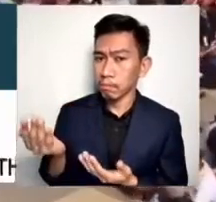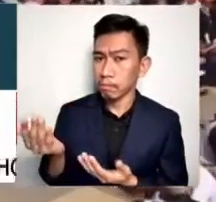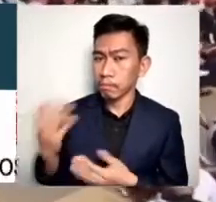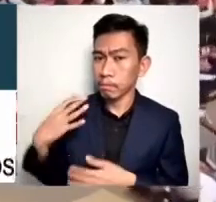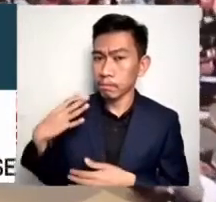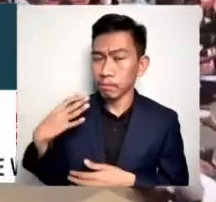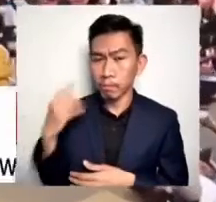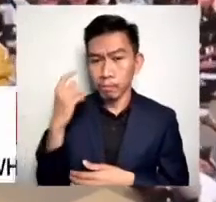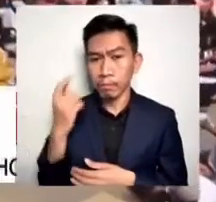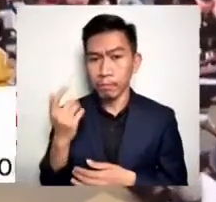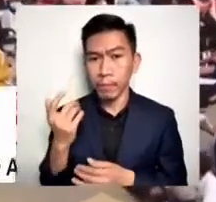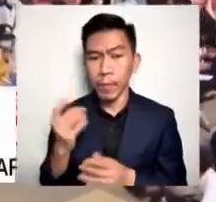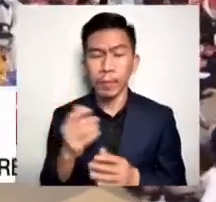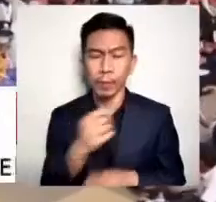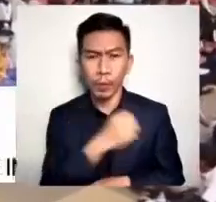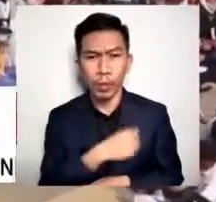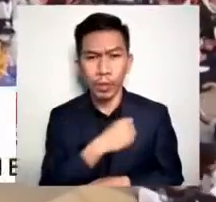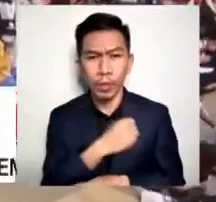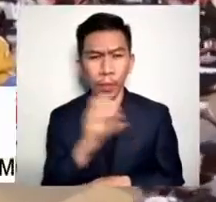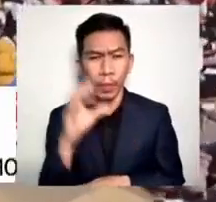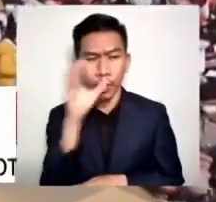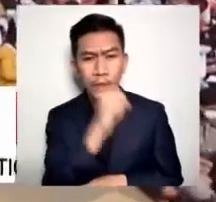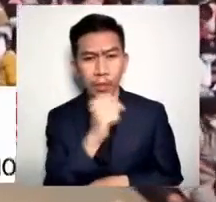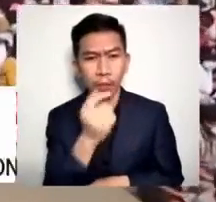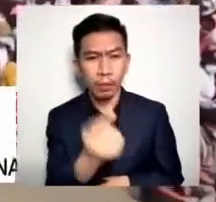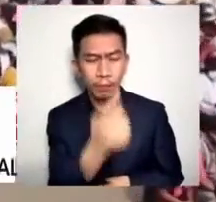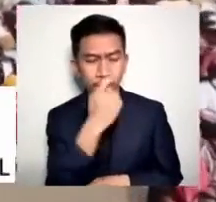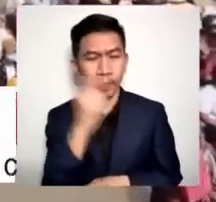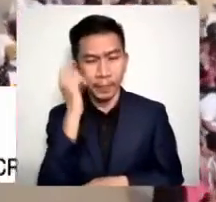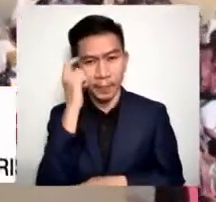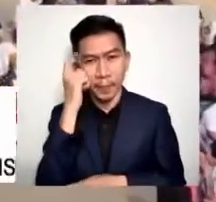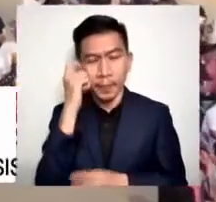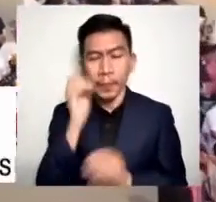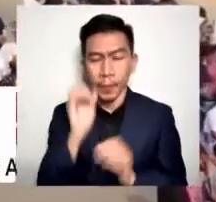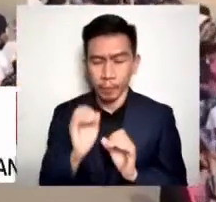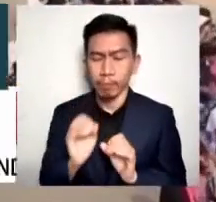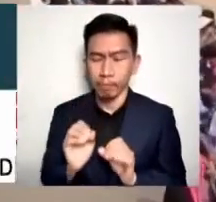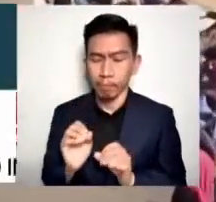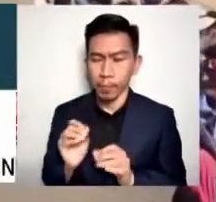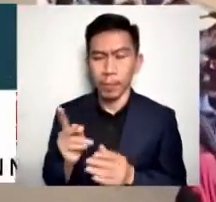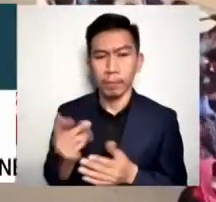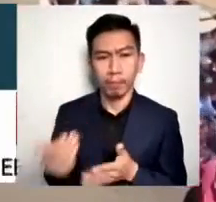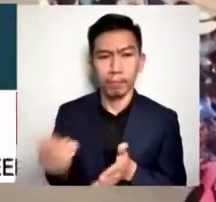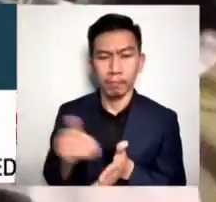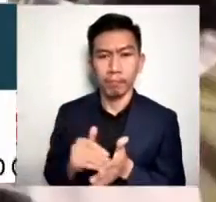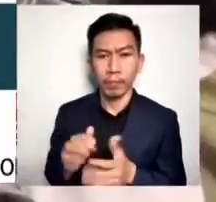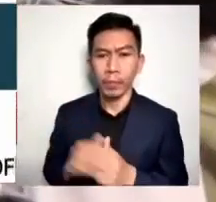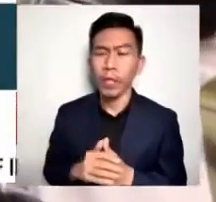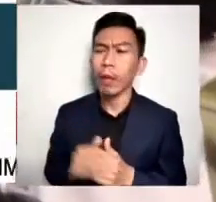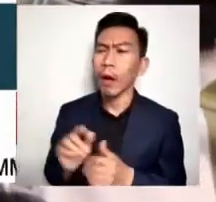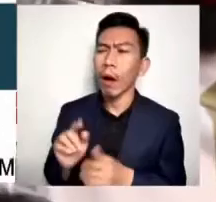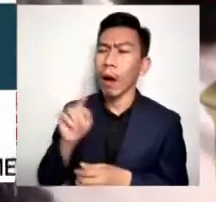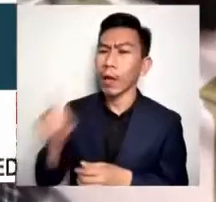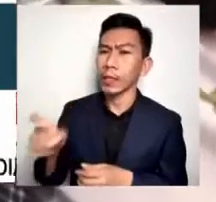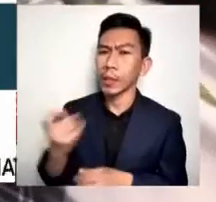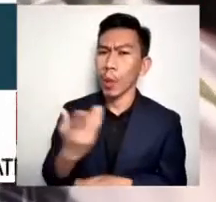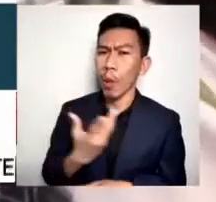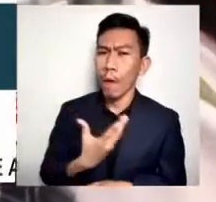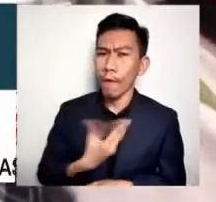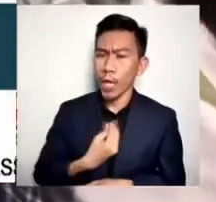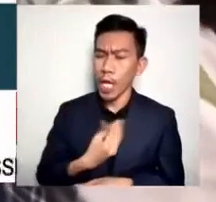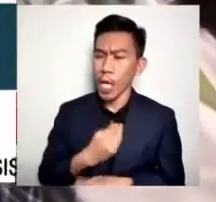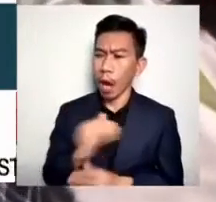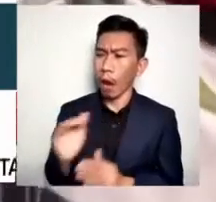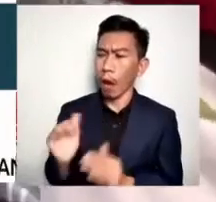Okay, we're going to try. Hi, sorry, I missed your question. I couldn't hear. Okay, there you go. I was asking you about the level of fear that you're